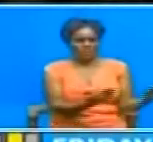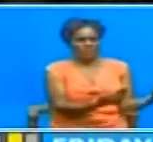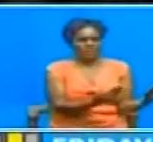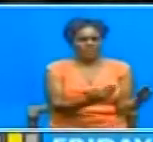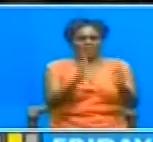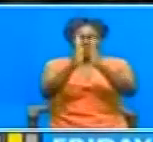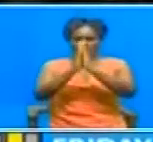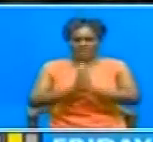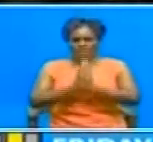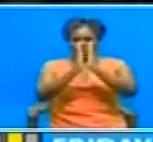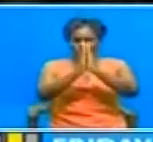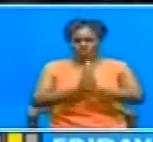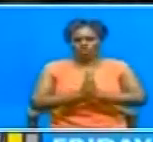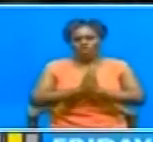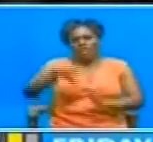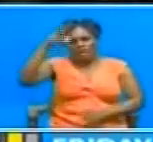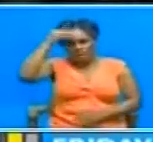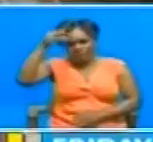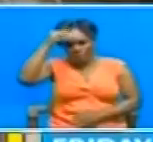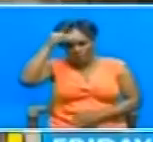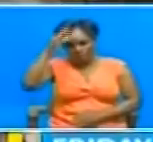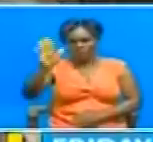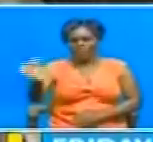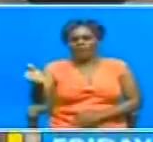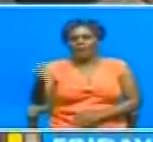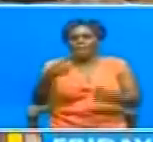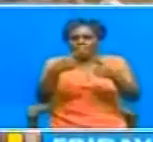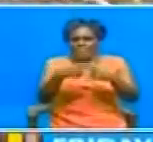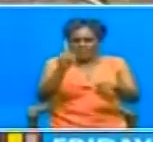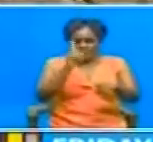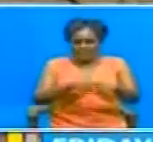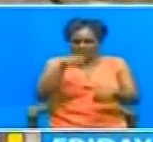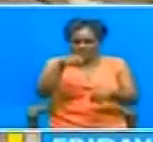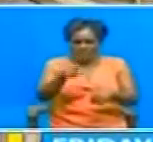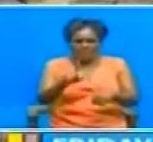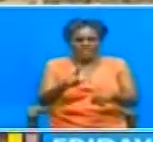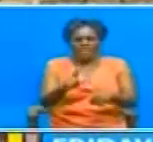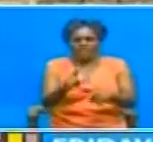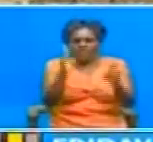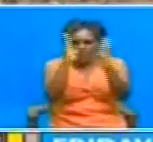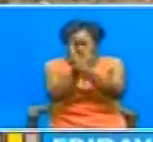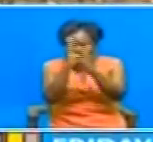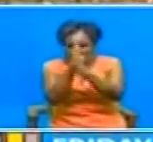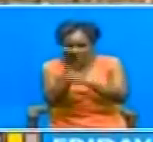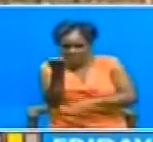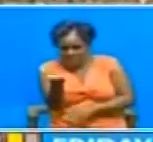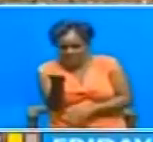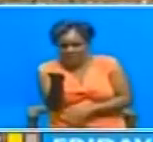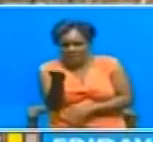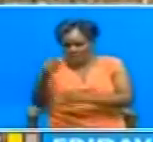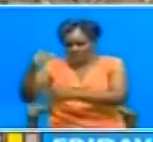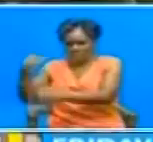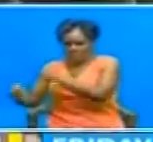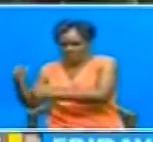the religion, education in that region. And even as militants appear to be playing hide and seek with the Kenyan security forces along the